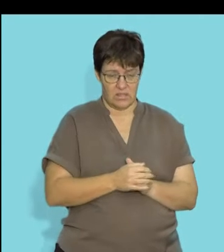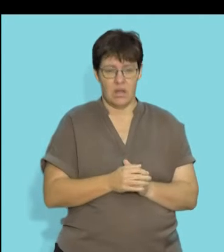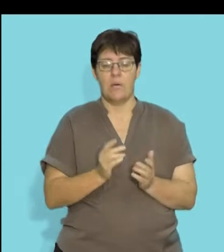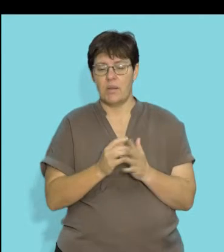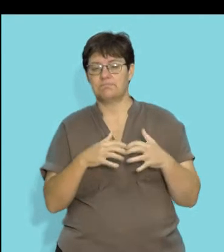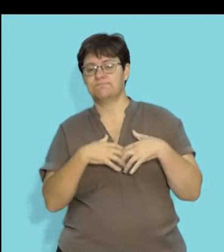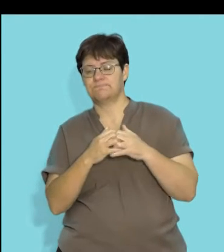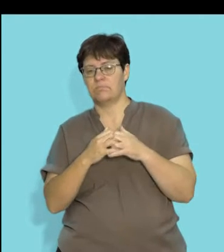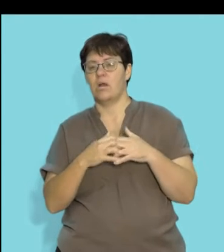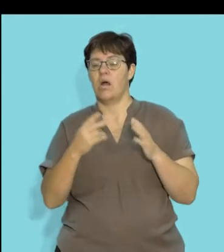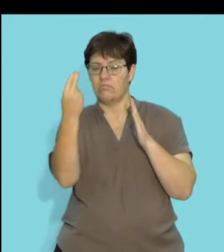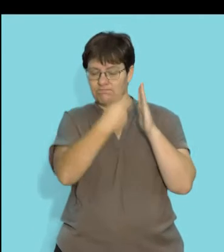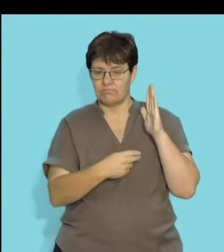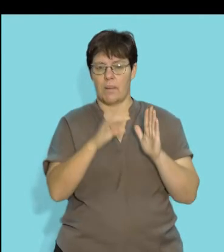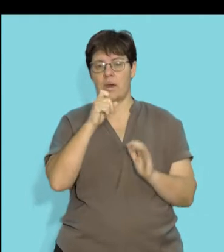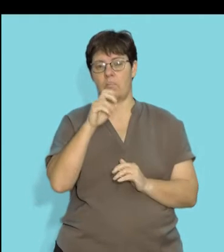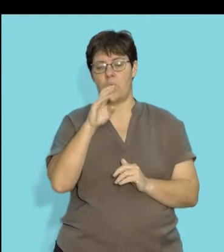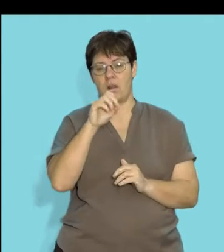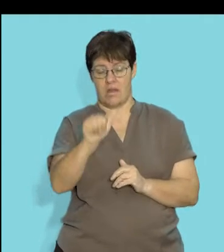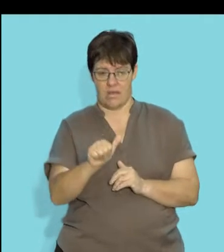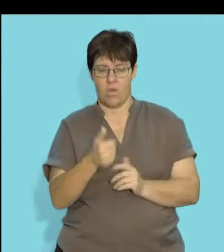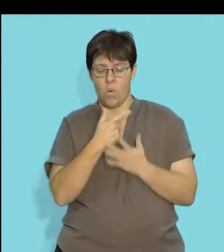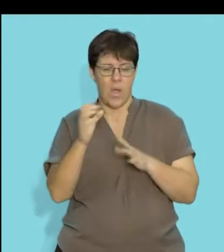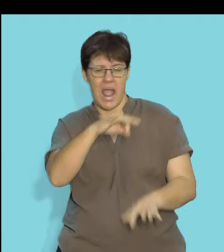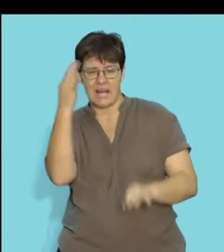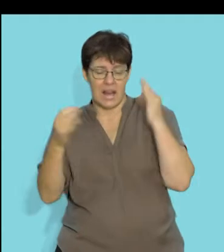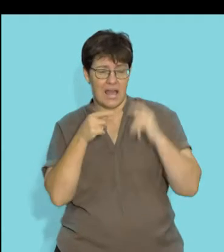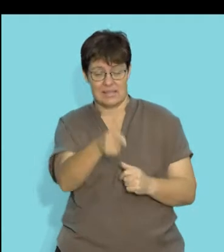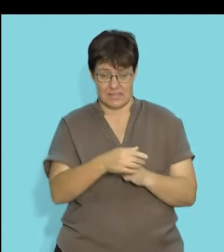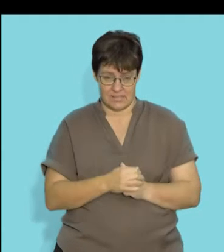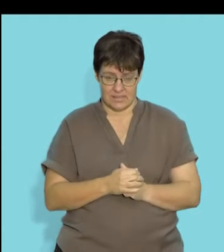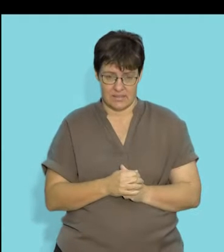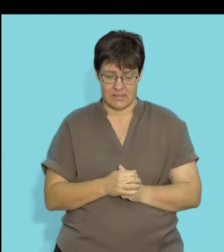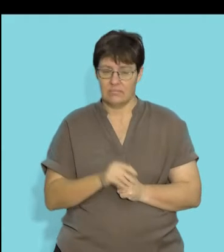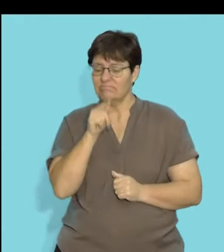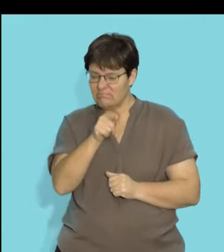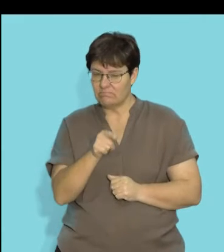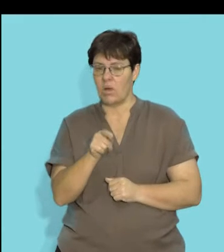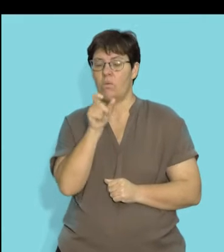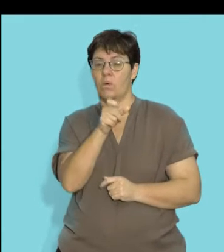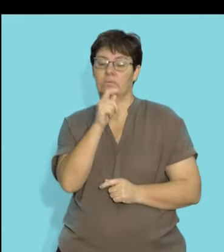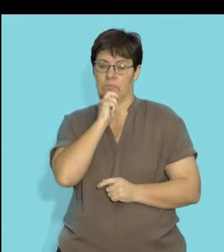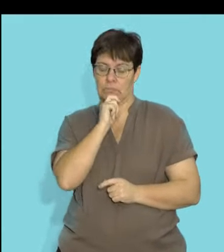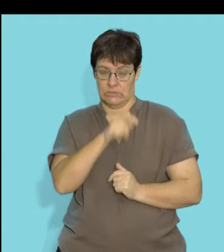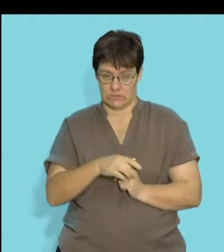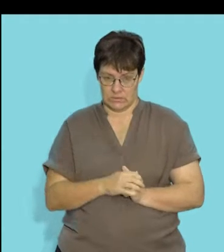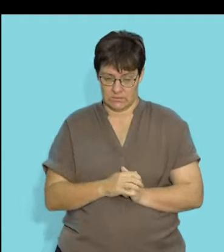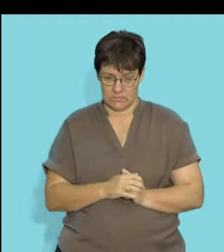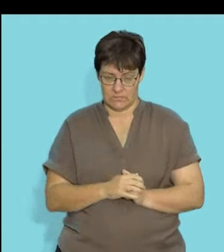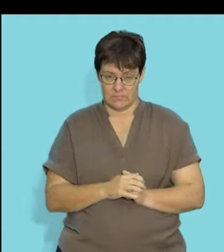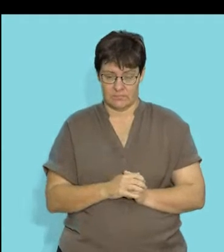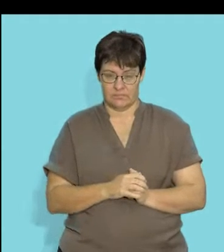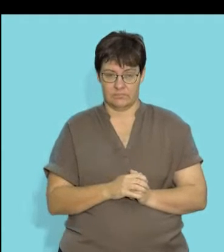going forward. It will be draw the following parabola or analyze the following parabola. So that's the word we are going